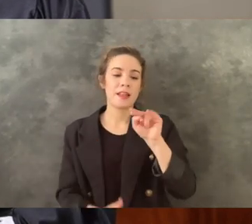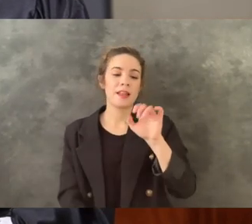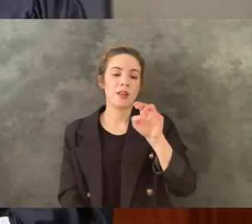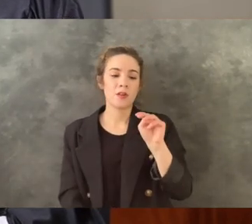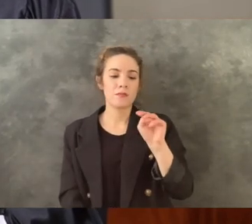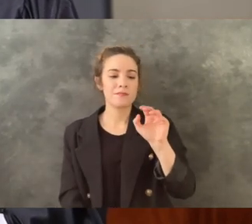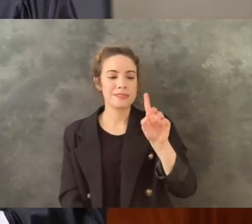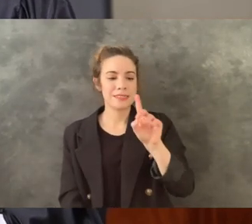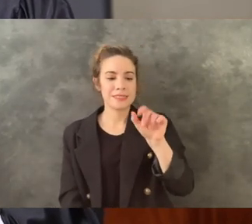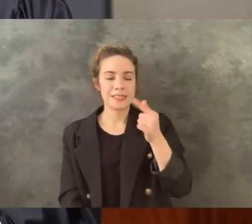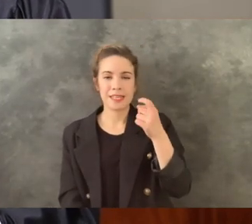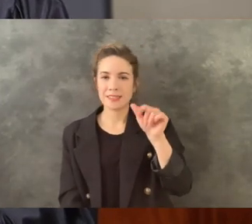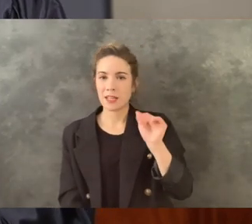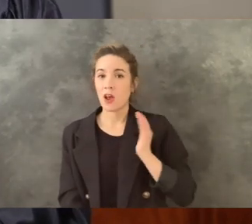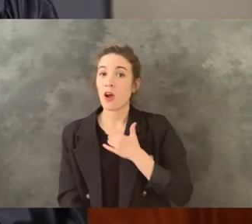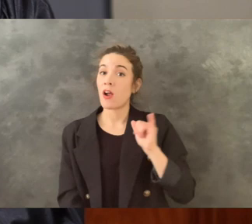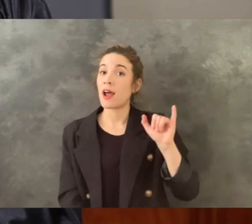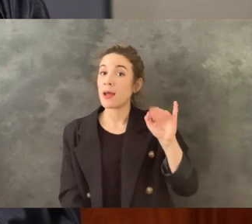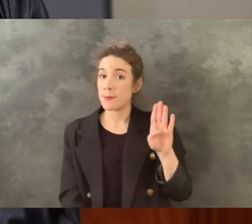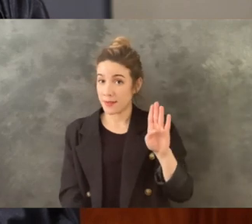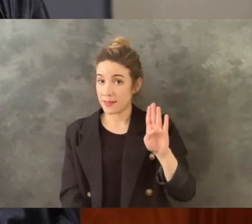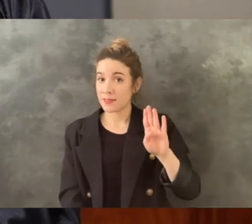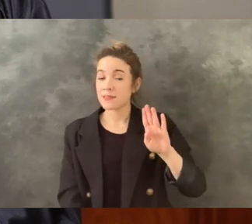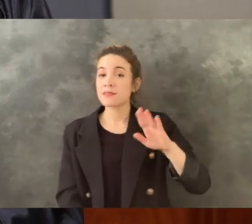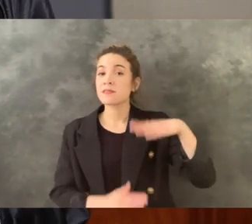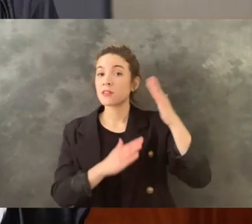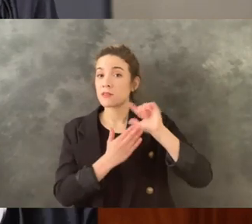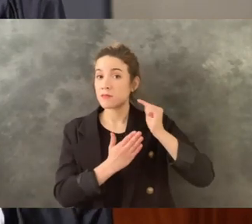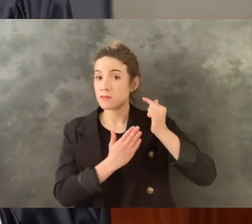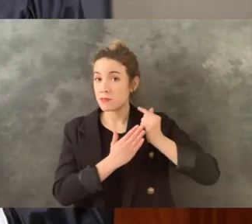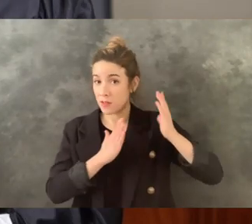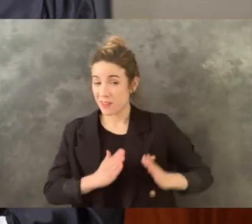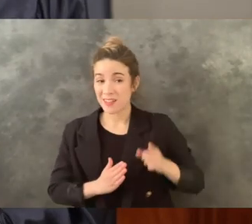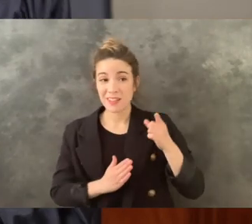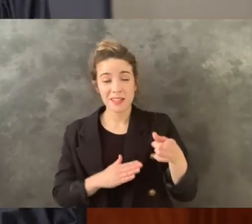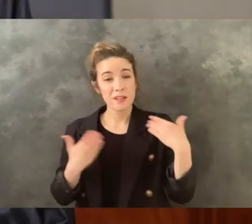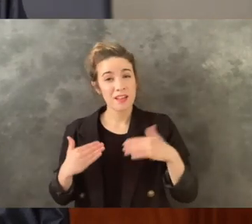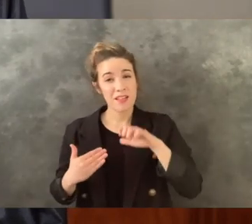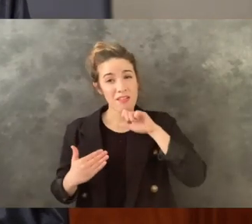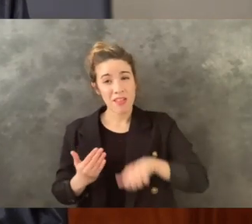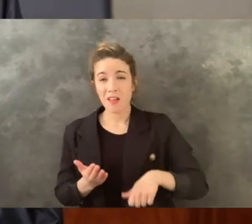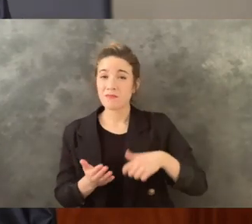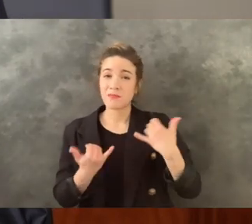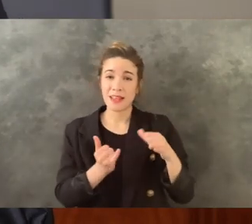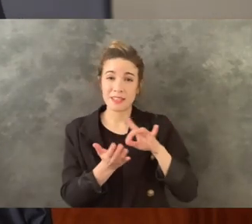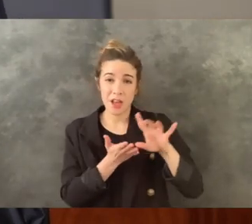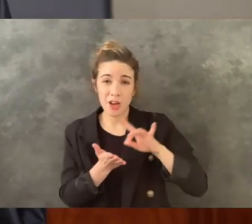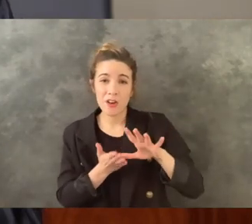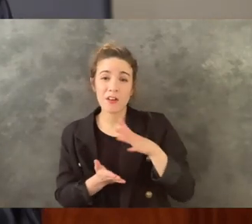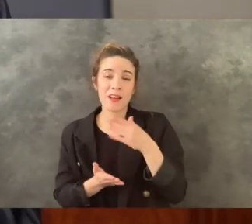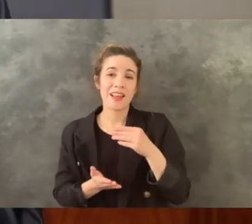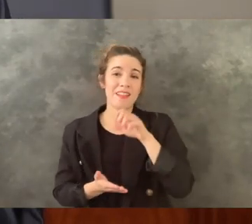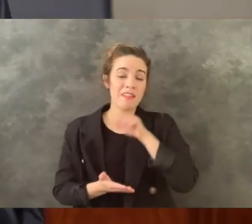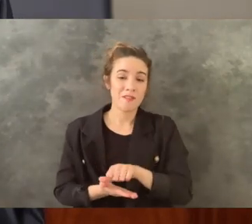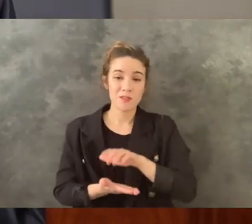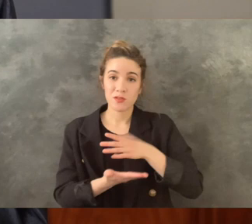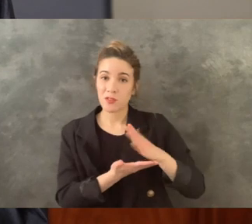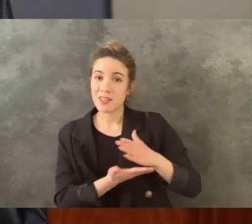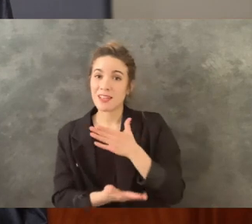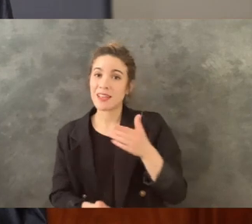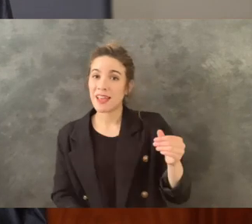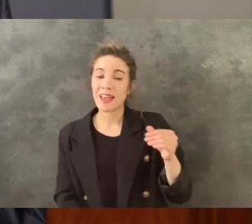Nicodem Gazda, our IB valedictorian, he's an avid soccer player and loves cooking and graphic design.